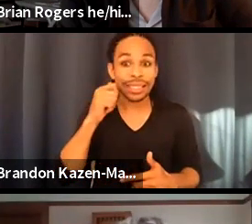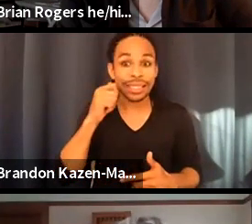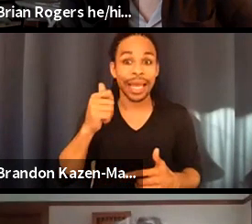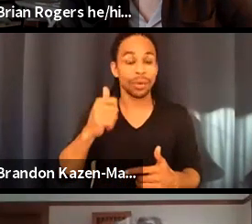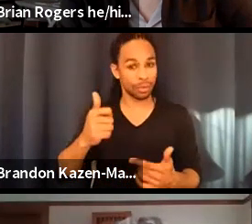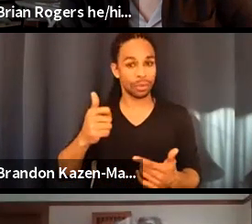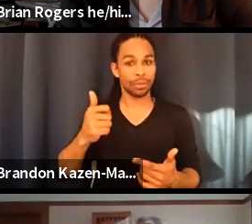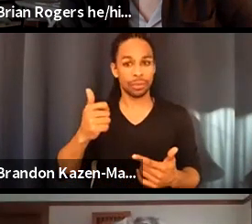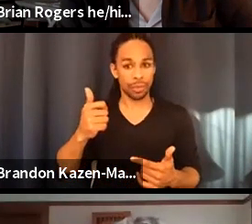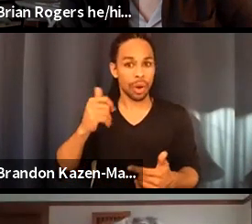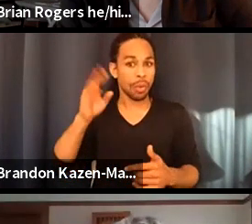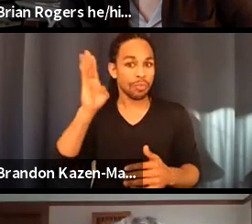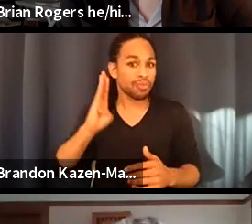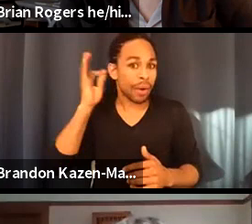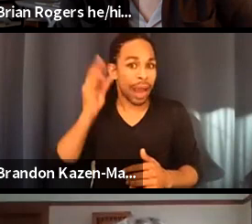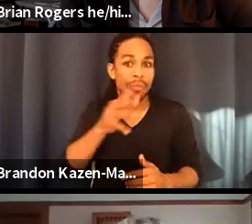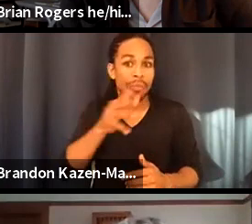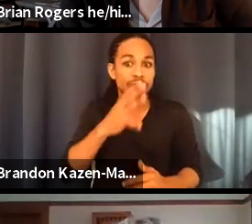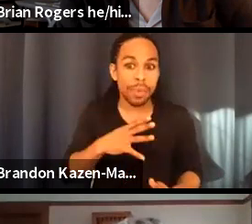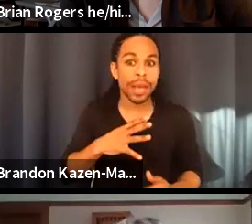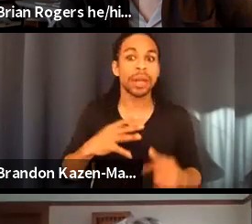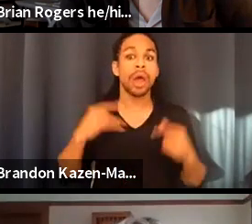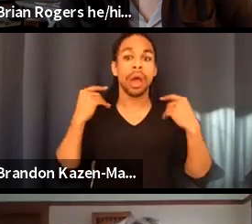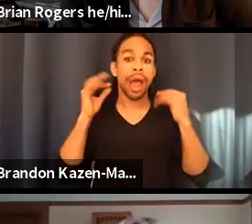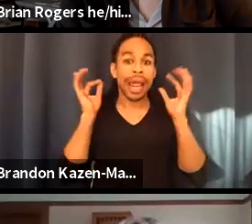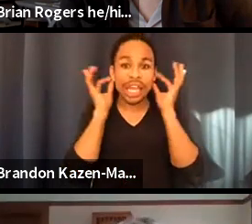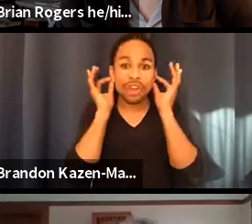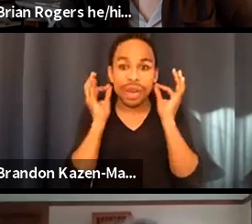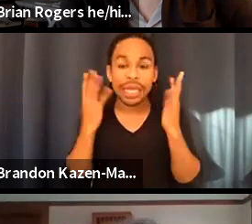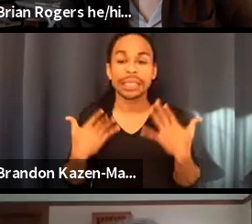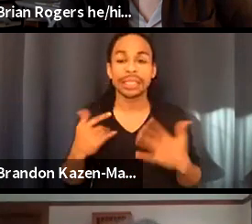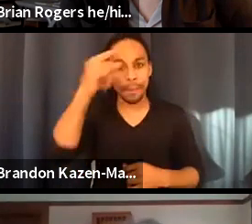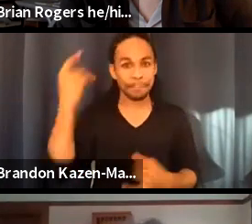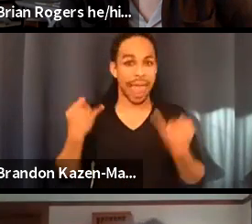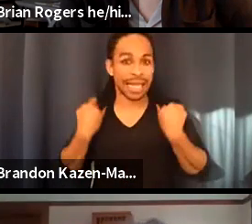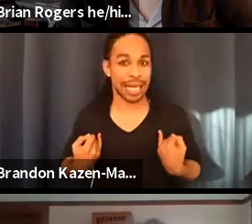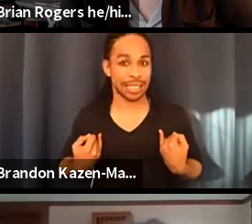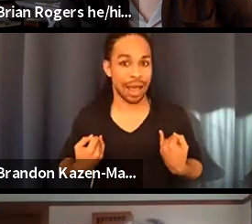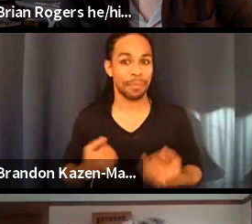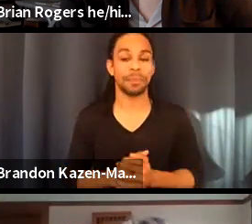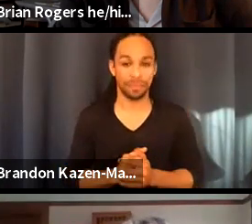black tank top and long earrings here in the Napeho King.